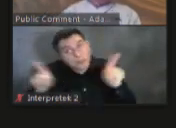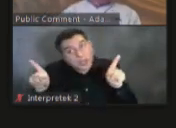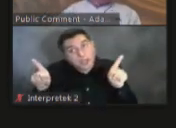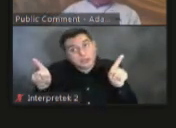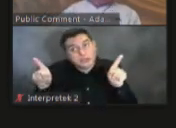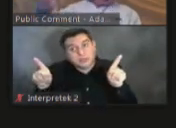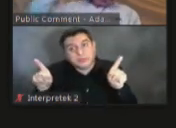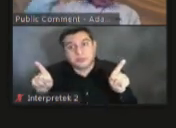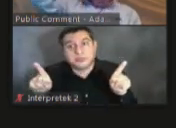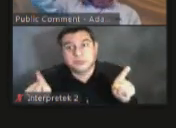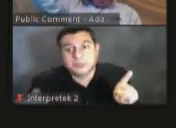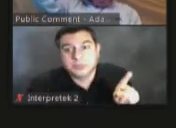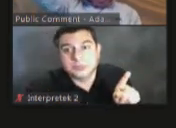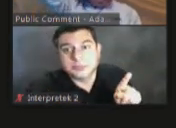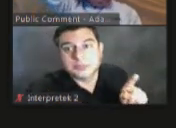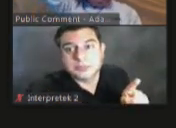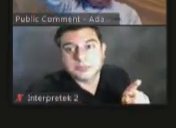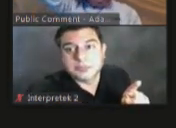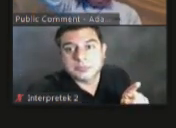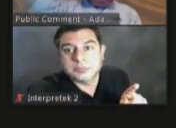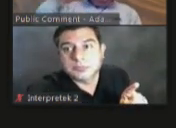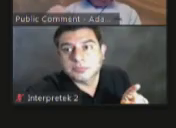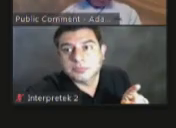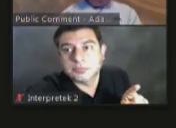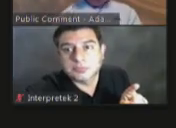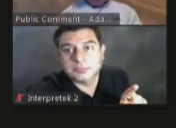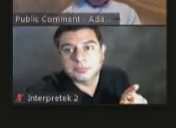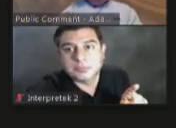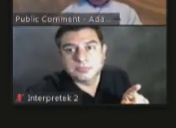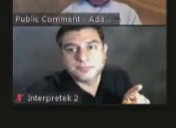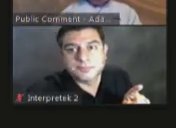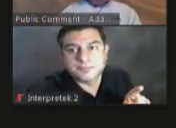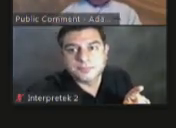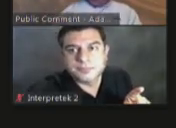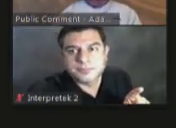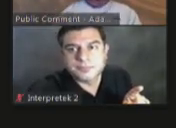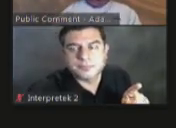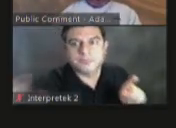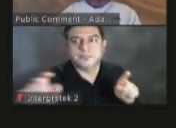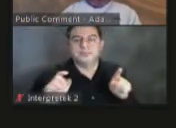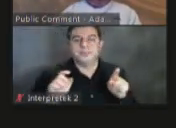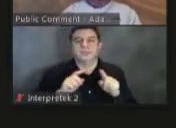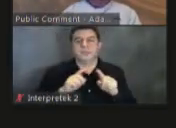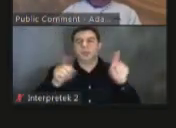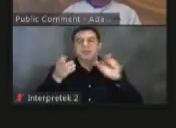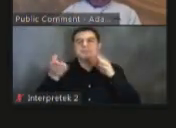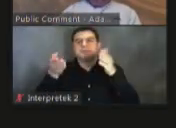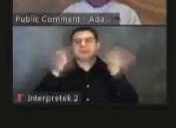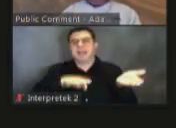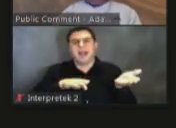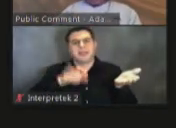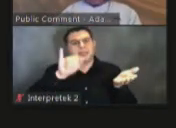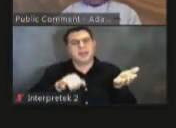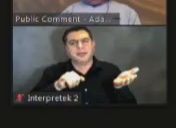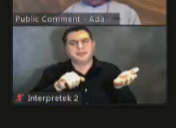constructive. Again, I think messaging is more effective. I do think it's a little bit ironic to watch a